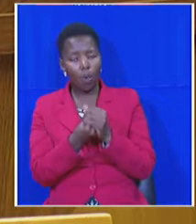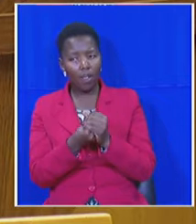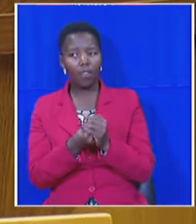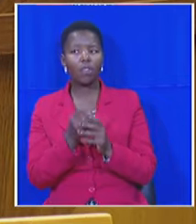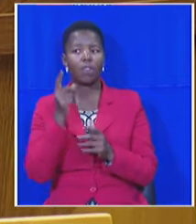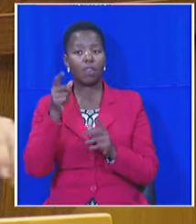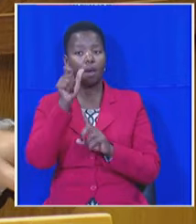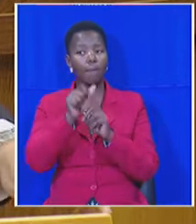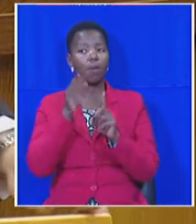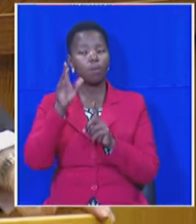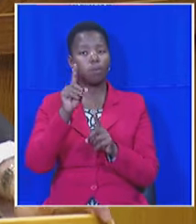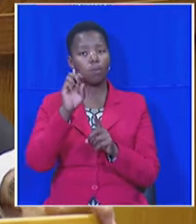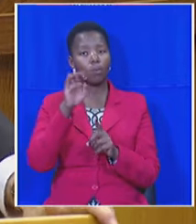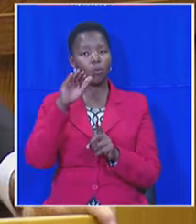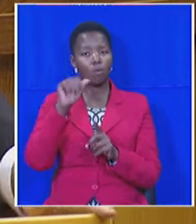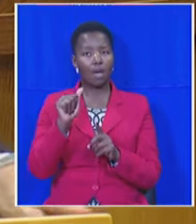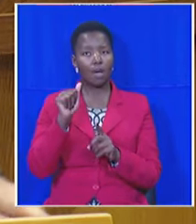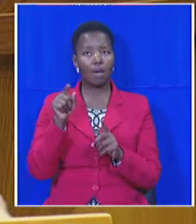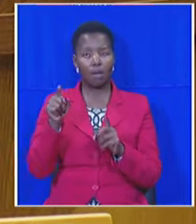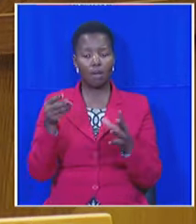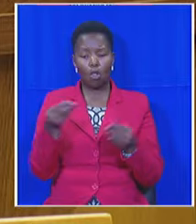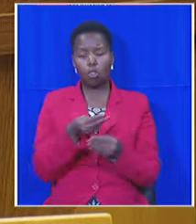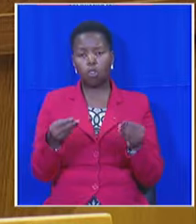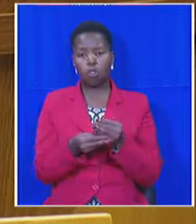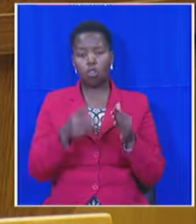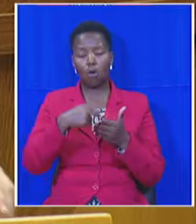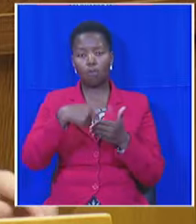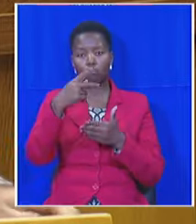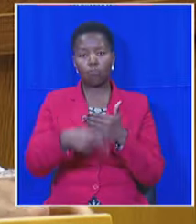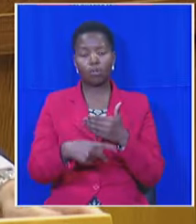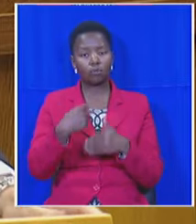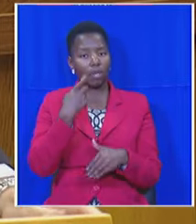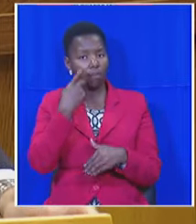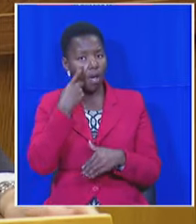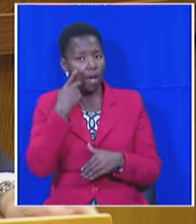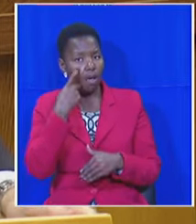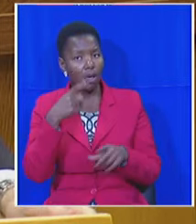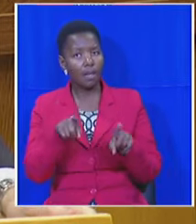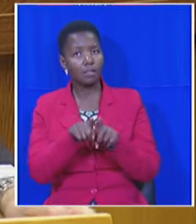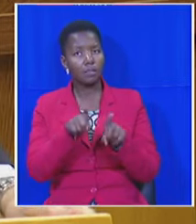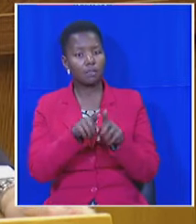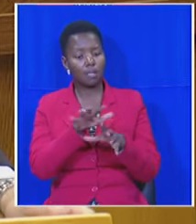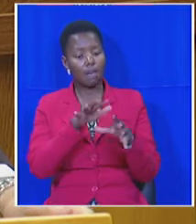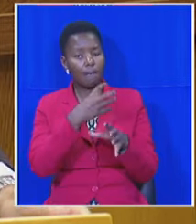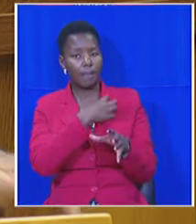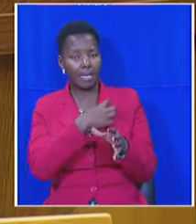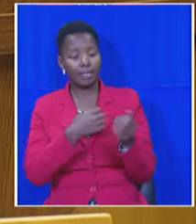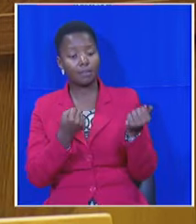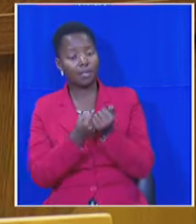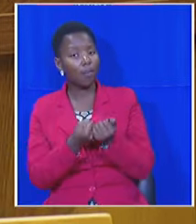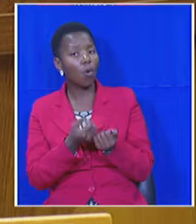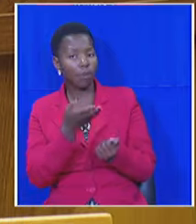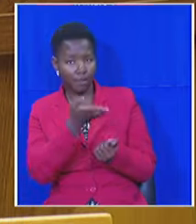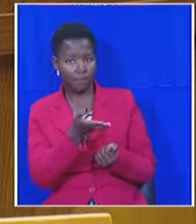Dubai, the peddlers of Project Spiderweb, and the wreckers in cabinet who support him. And so